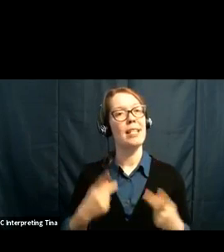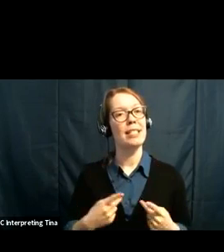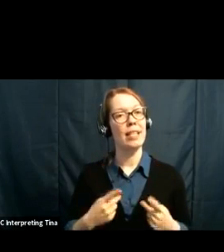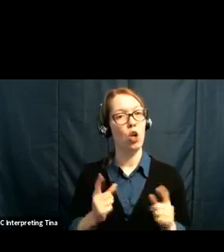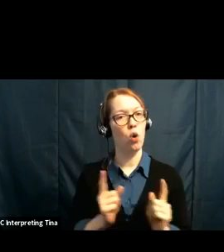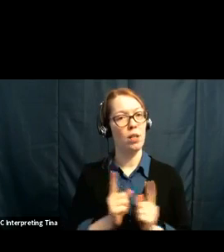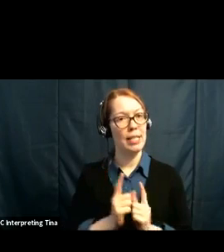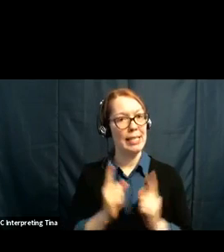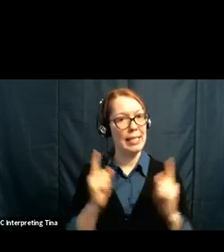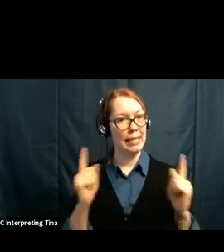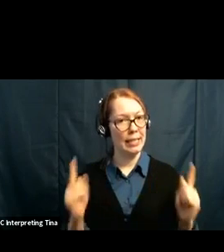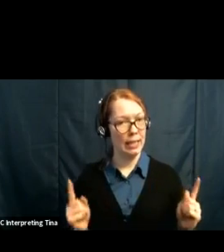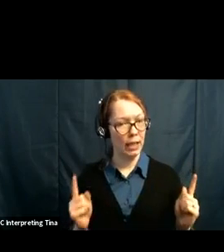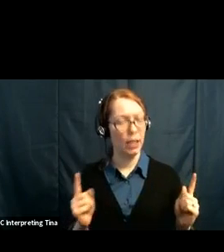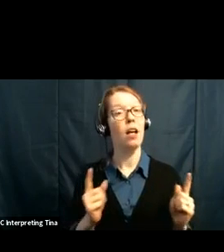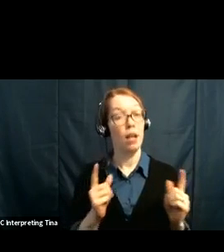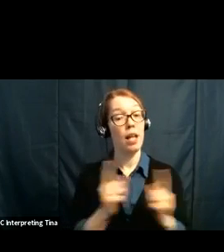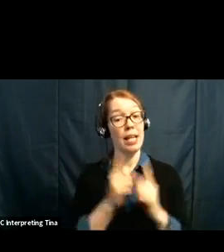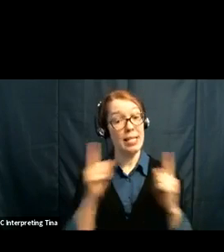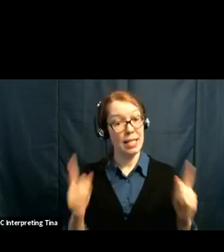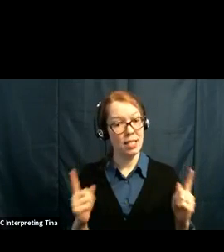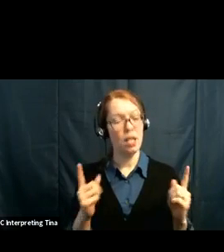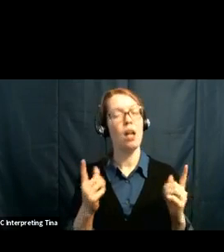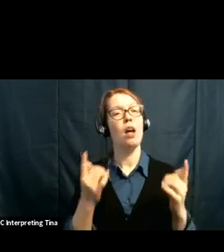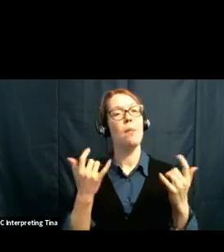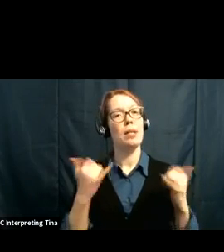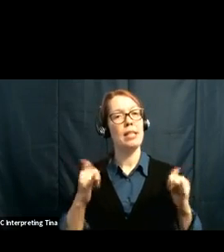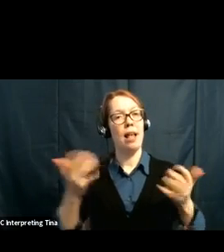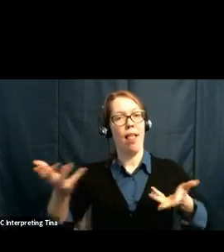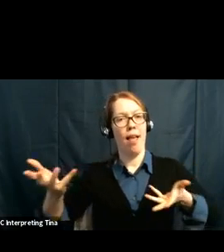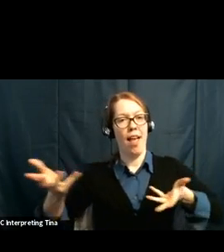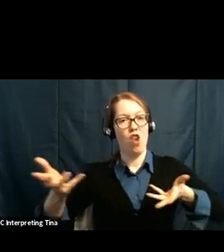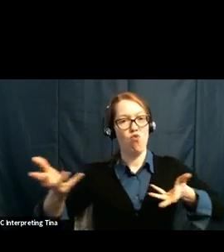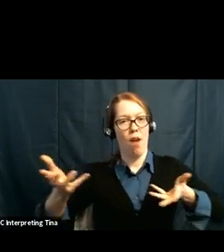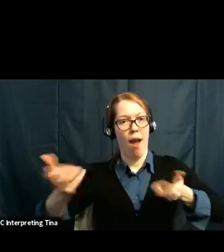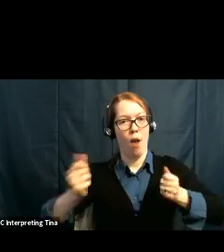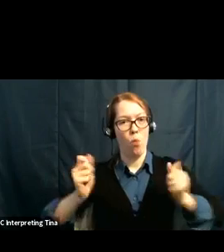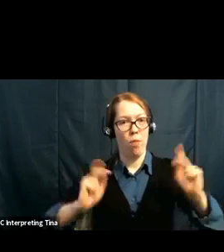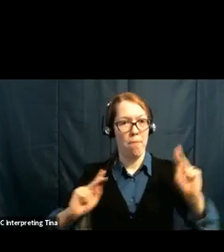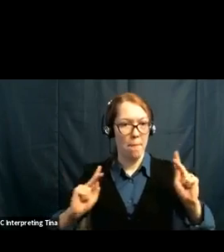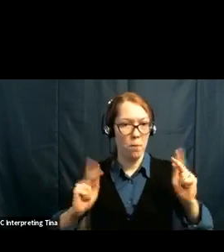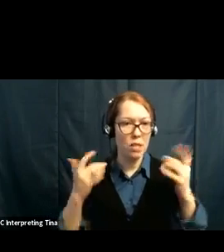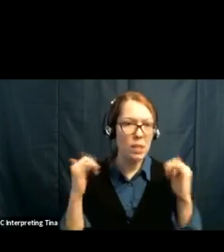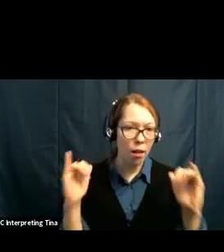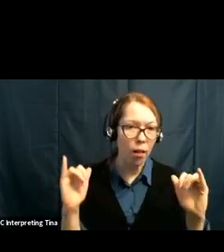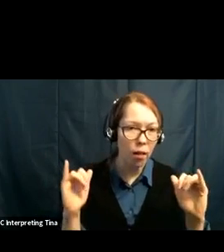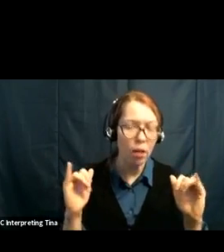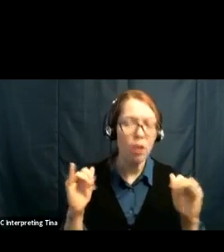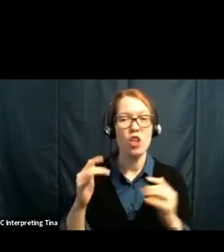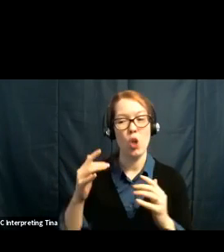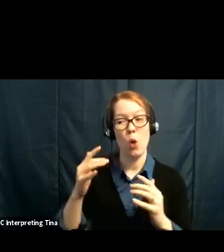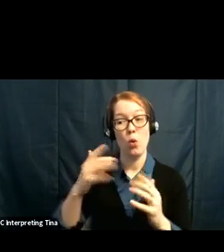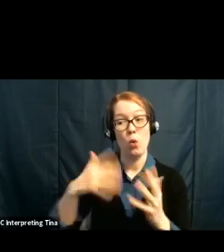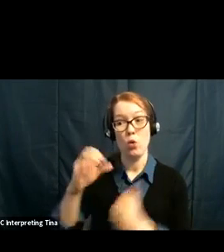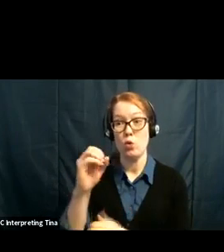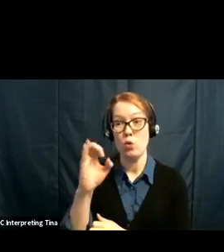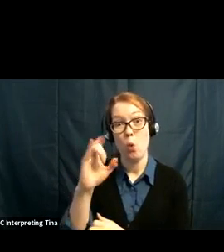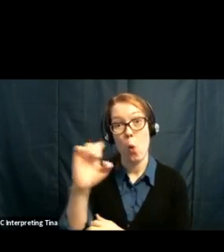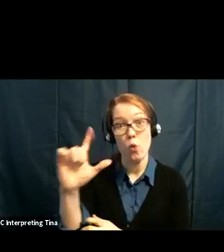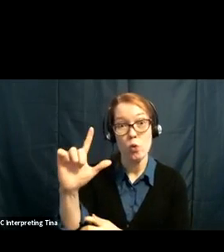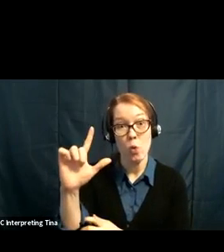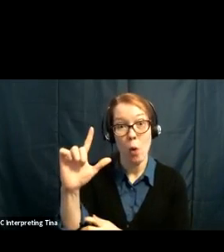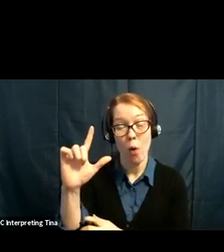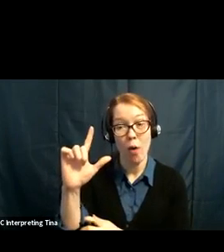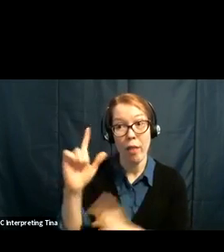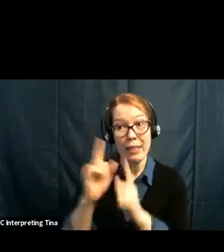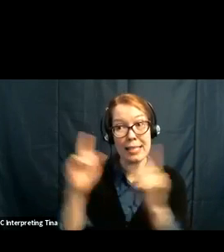keep the distance apart, but still be able to interact with each other. The longer this pandemic has gone on